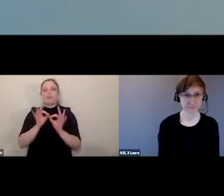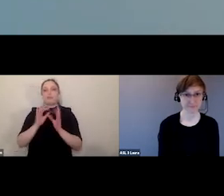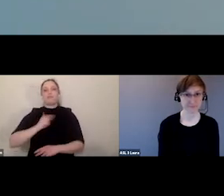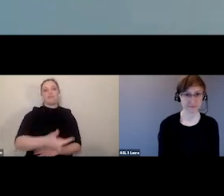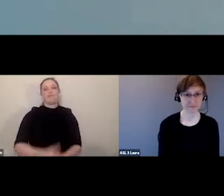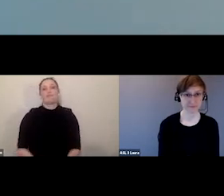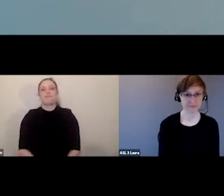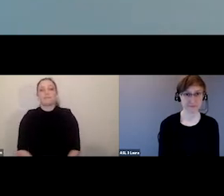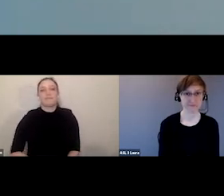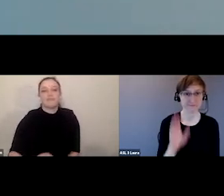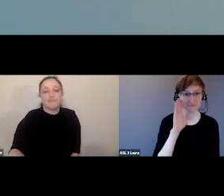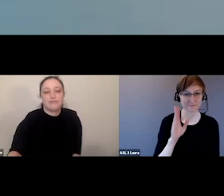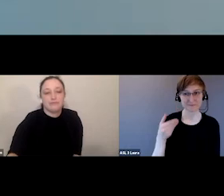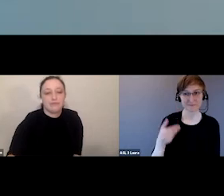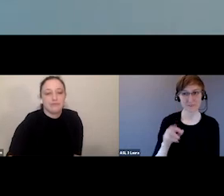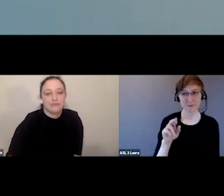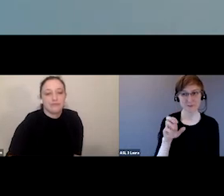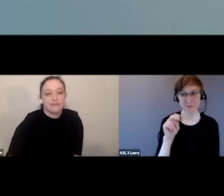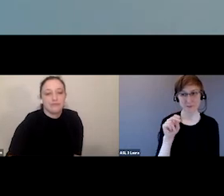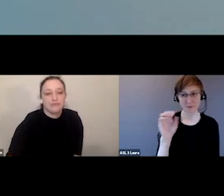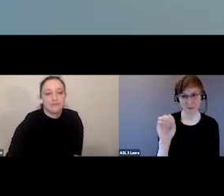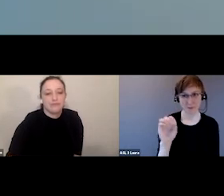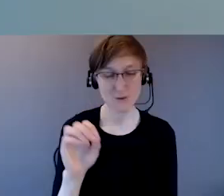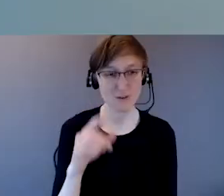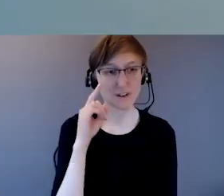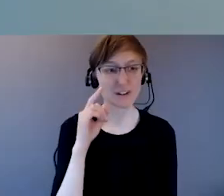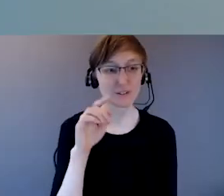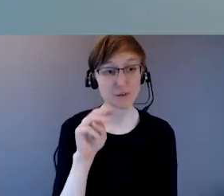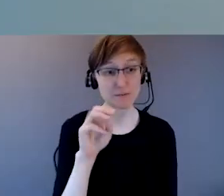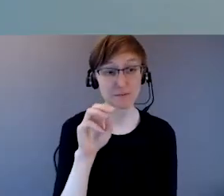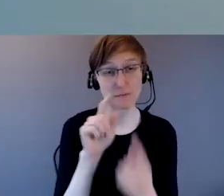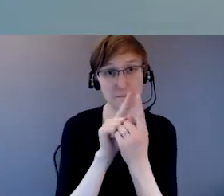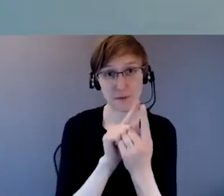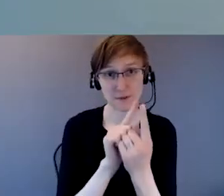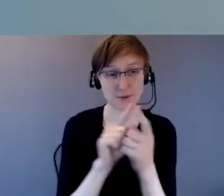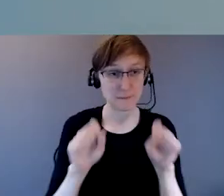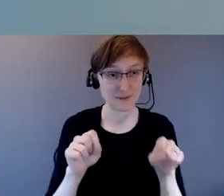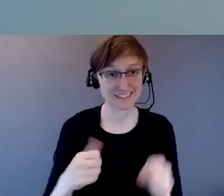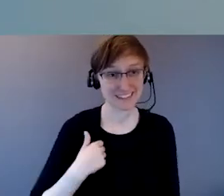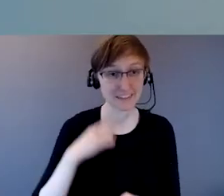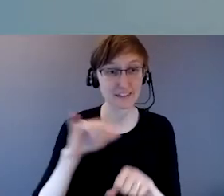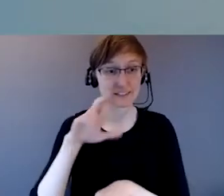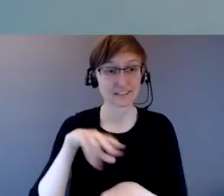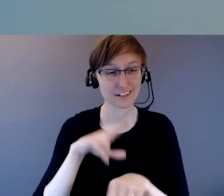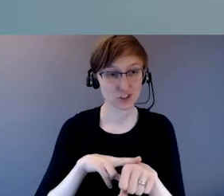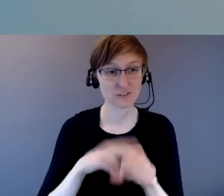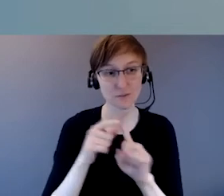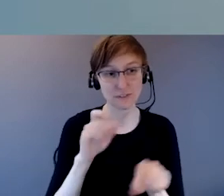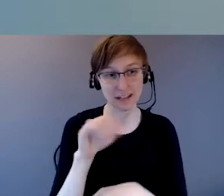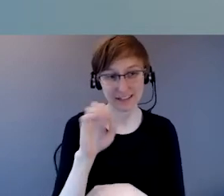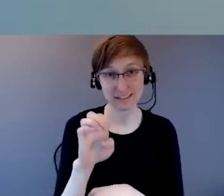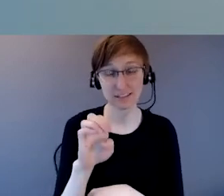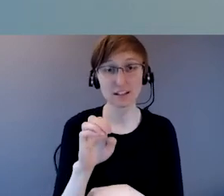MentorAbility Canada project. MentorAbility Canada is a national initiative from CASE, funded in part by the Government of Canada's